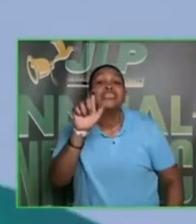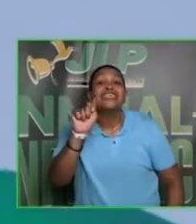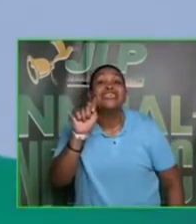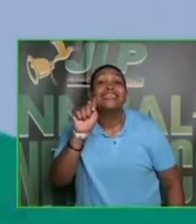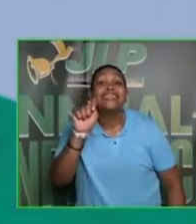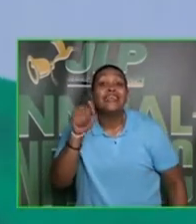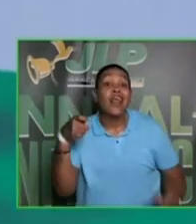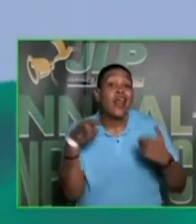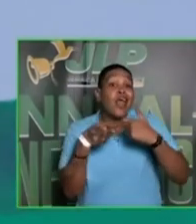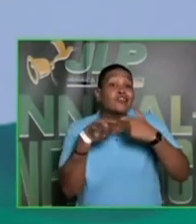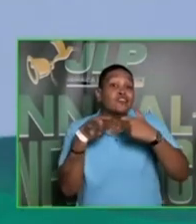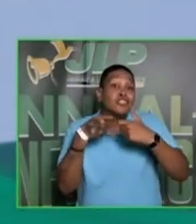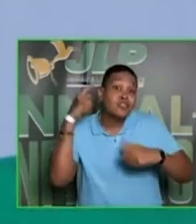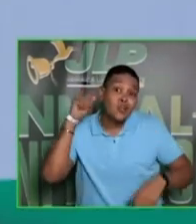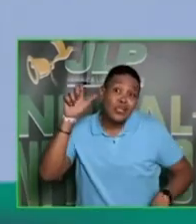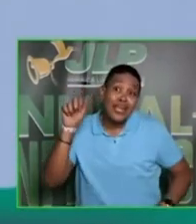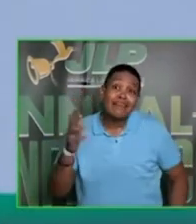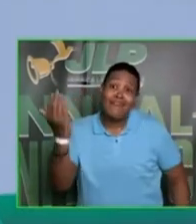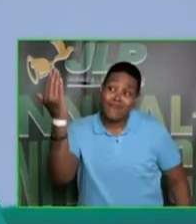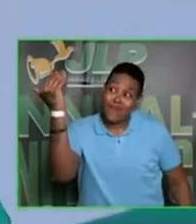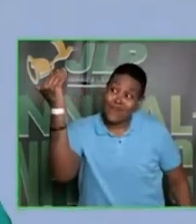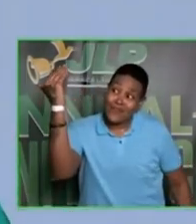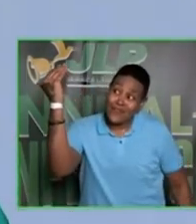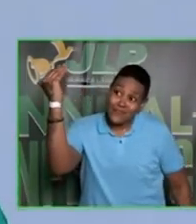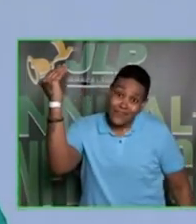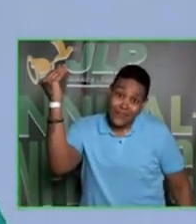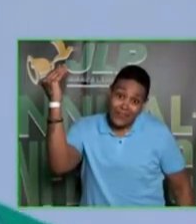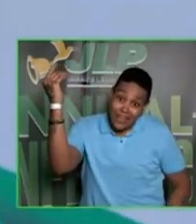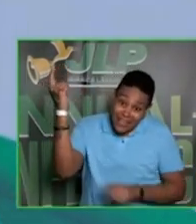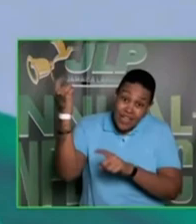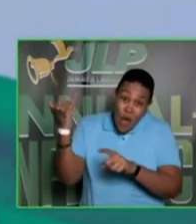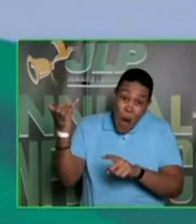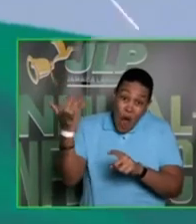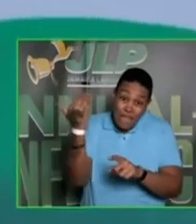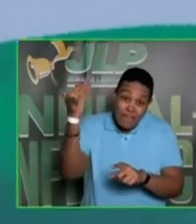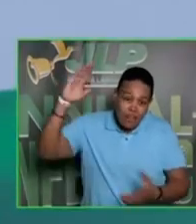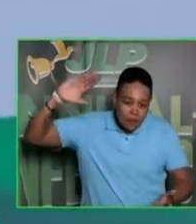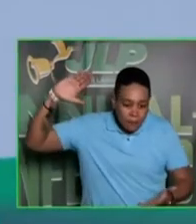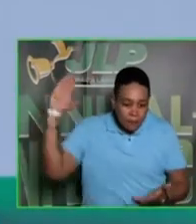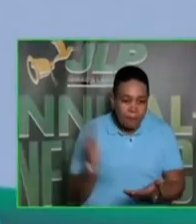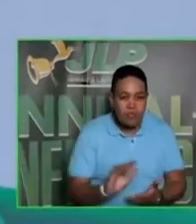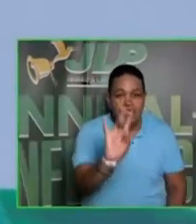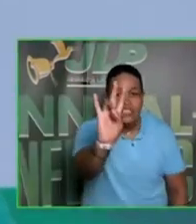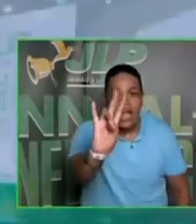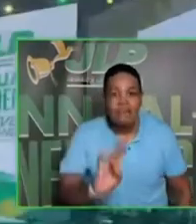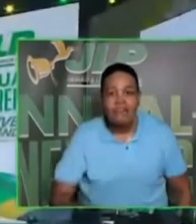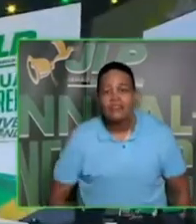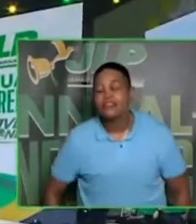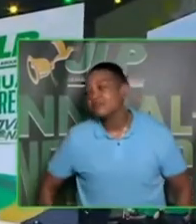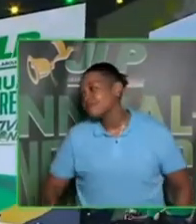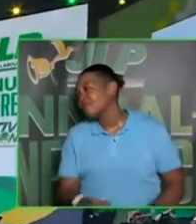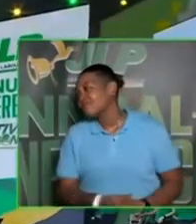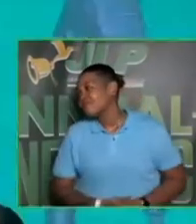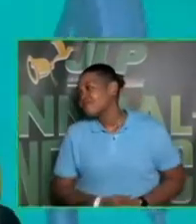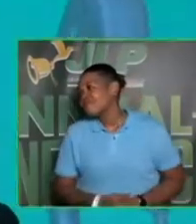on electricity from 15%, which it is now, to 7%.